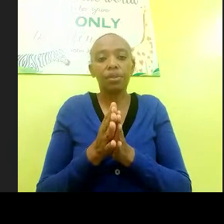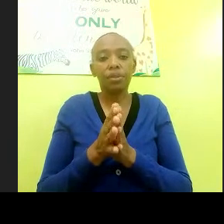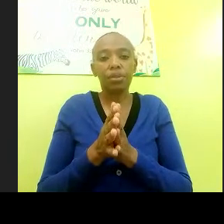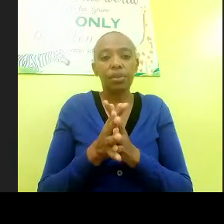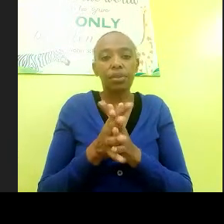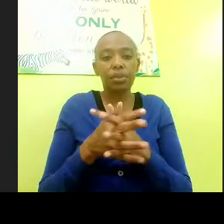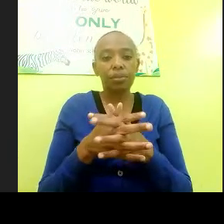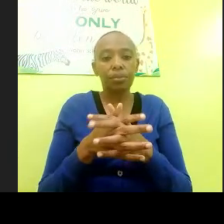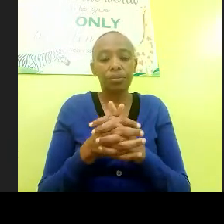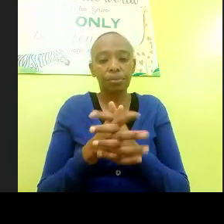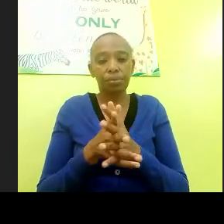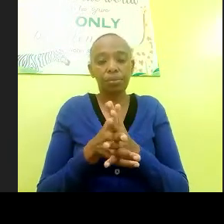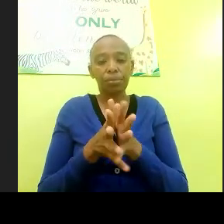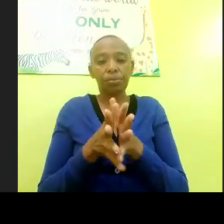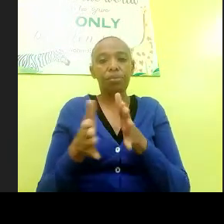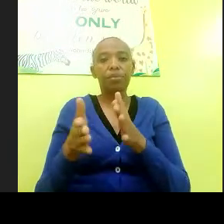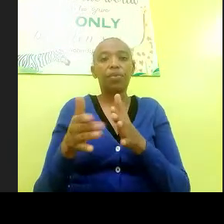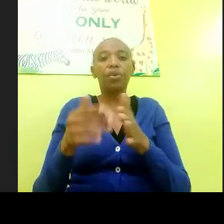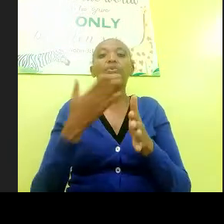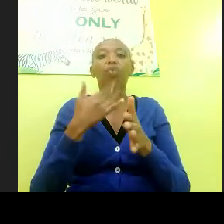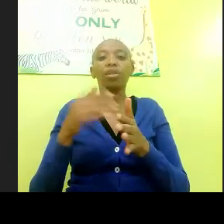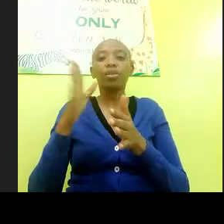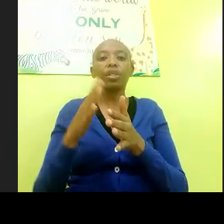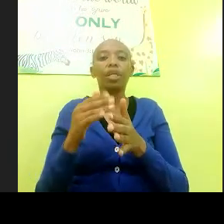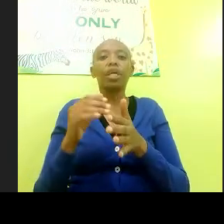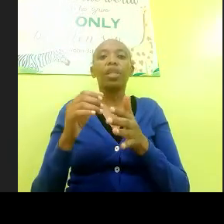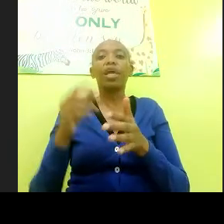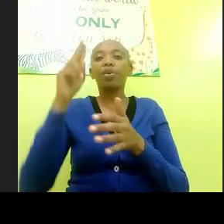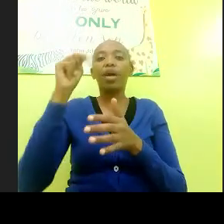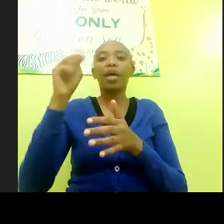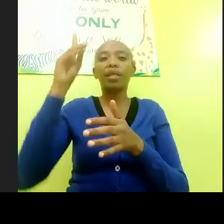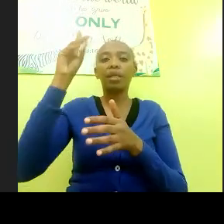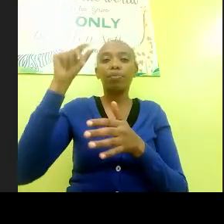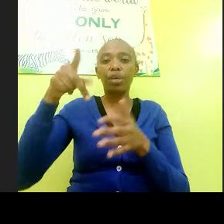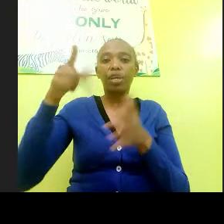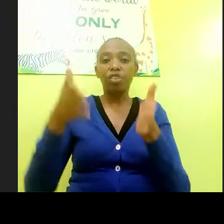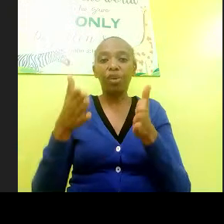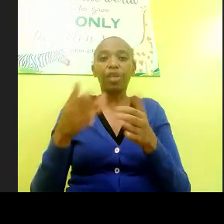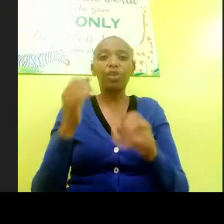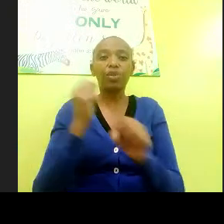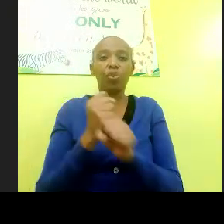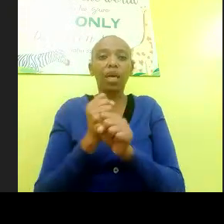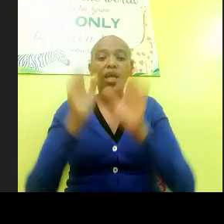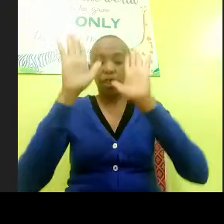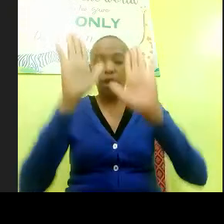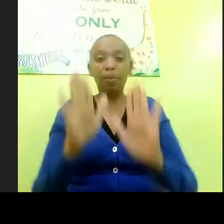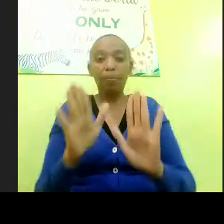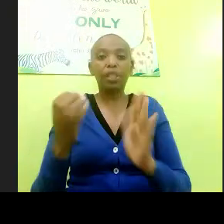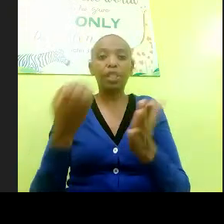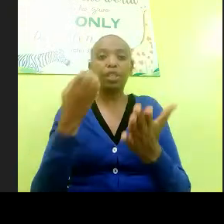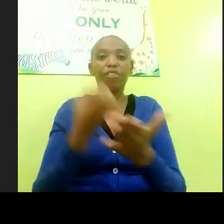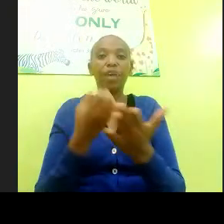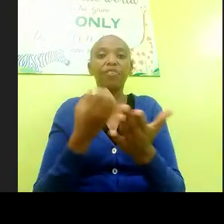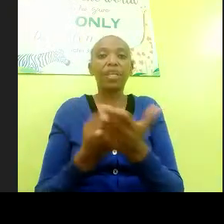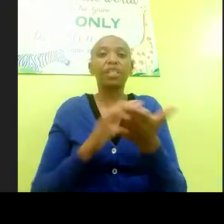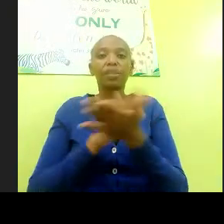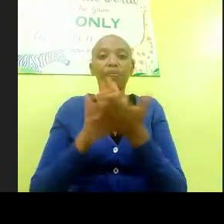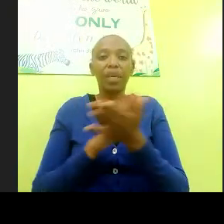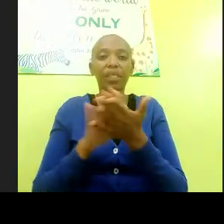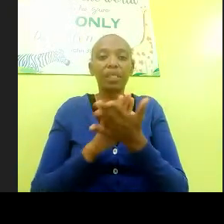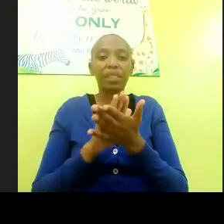to congratulate UNDP and Femnet for this great work. The importance of evidence-based advocacy cannot